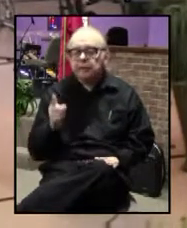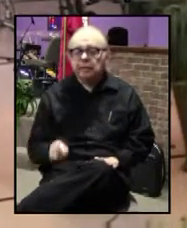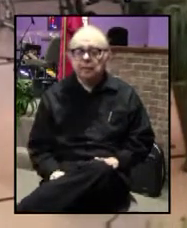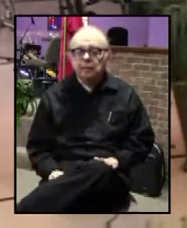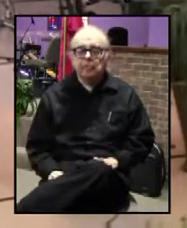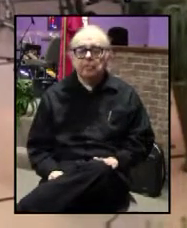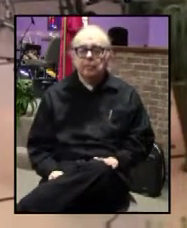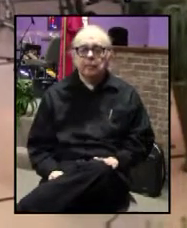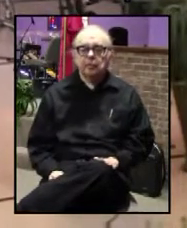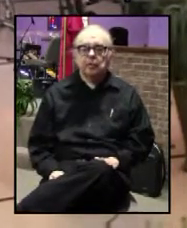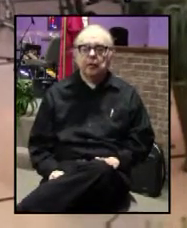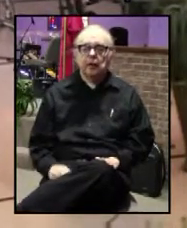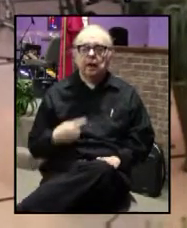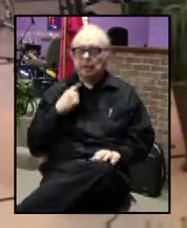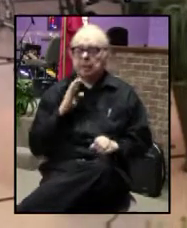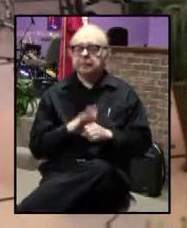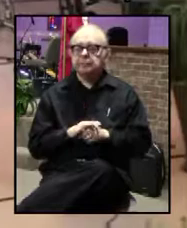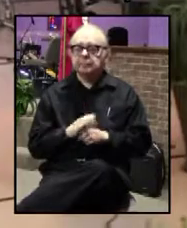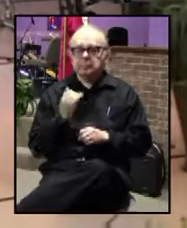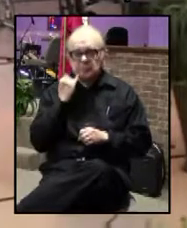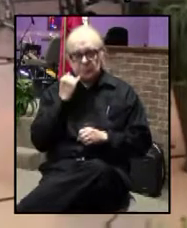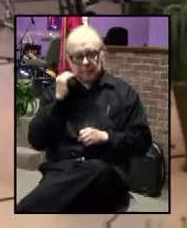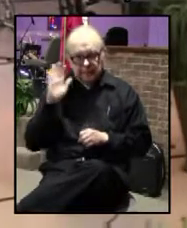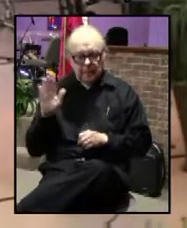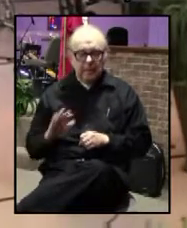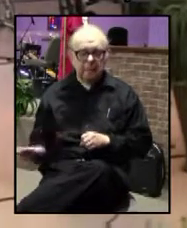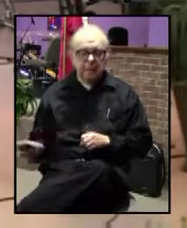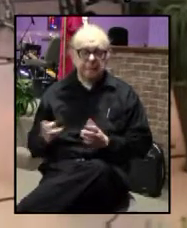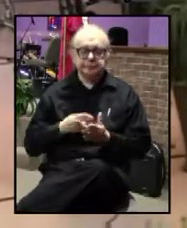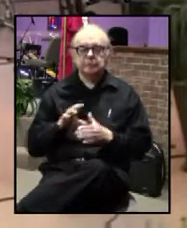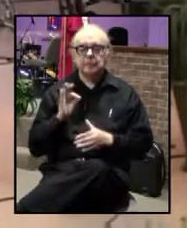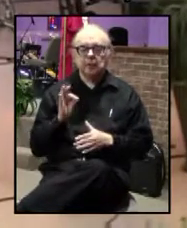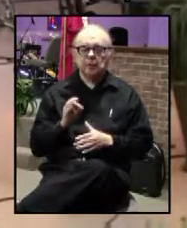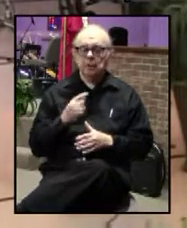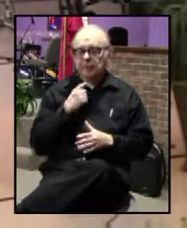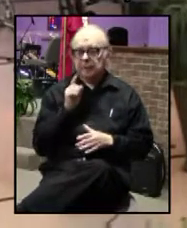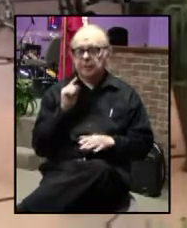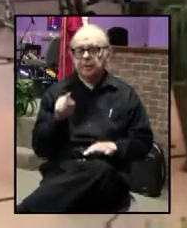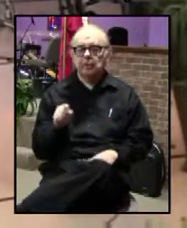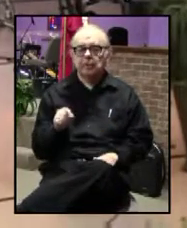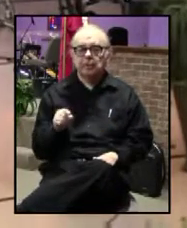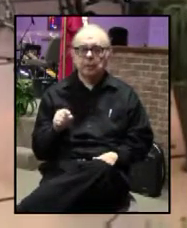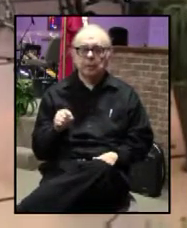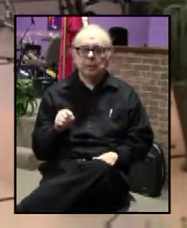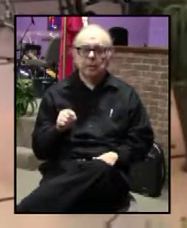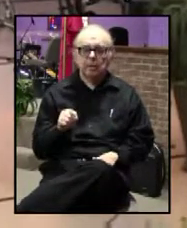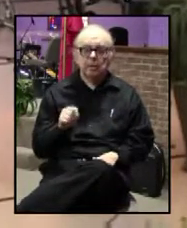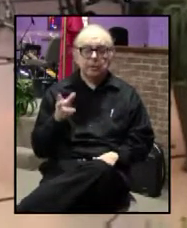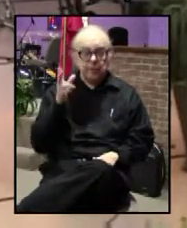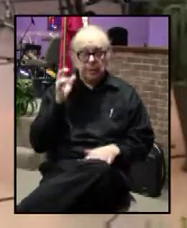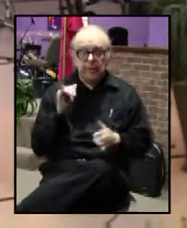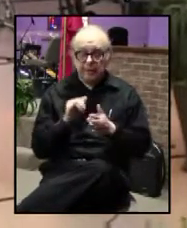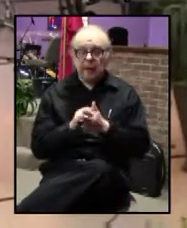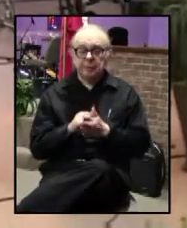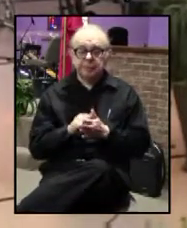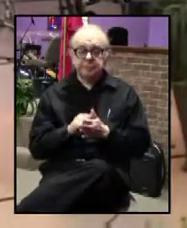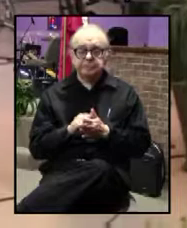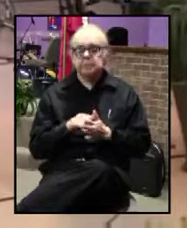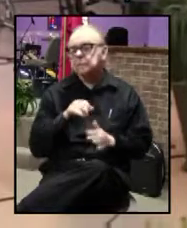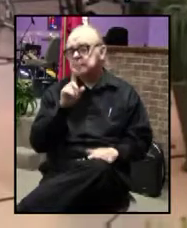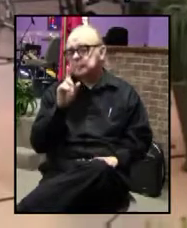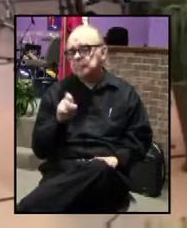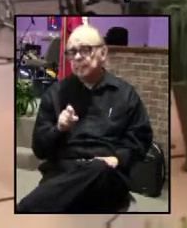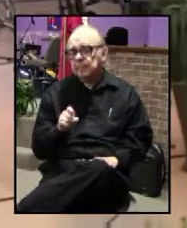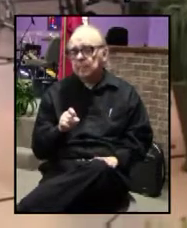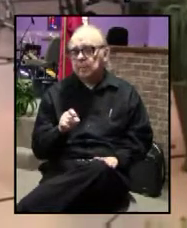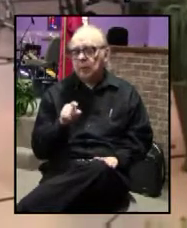Because I'll guarantee you that if you're a child of God, the Holy Spirit is telling you and you're hearing it. The question is,